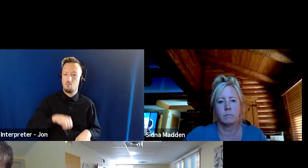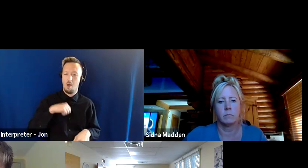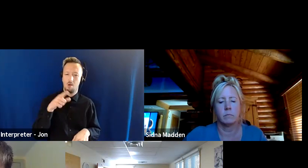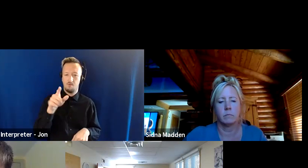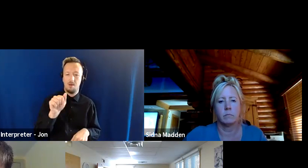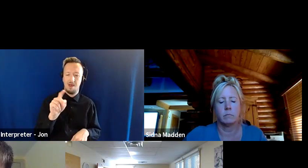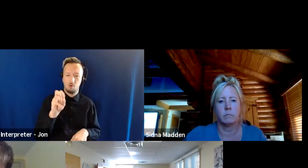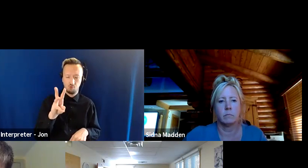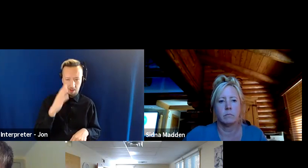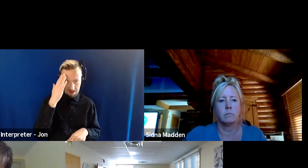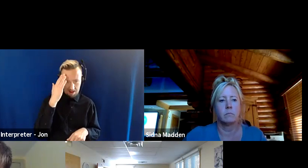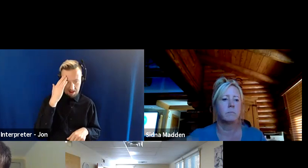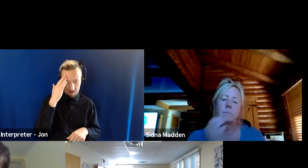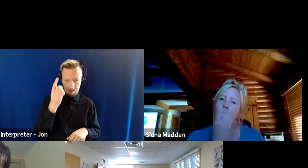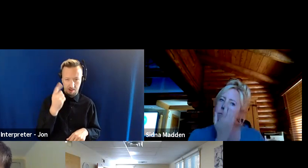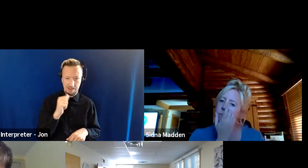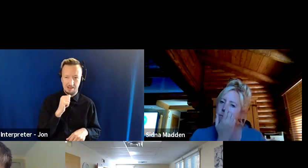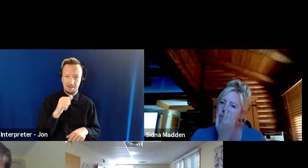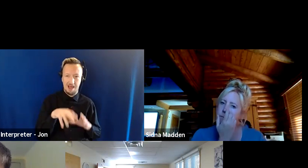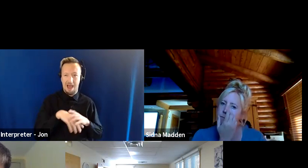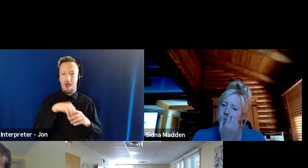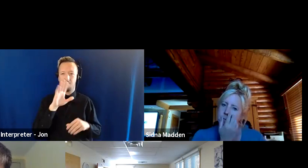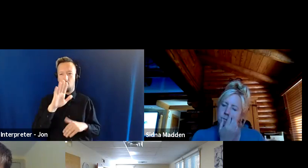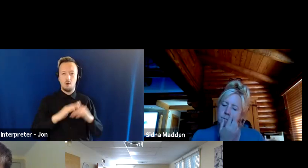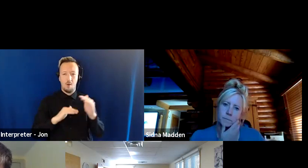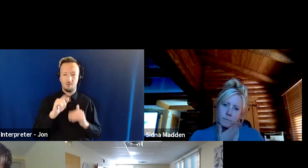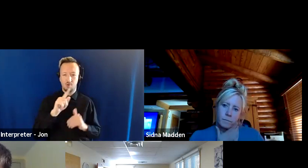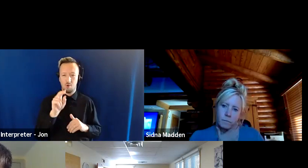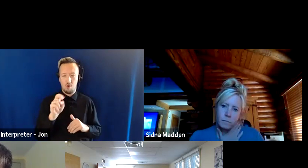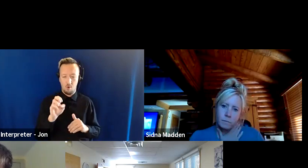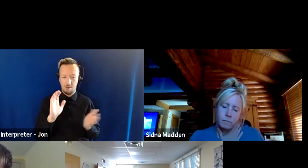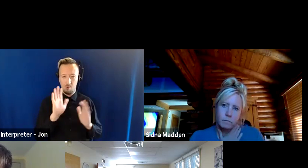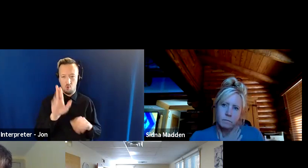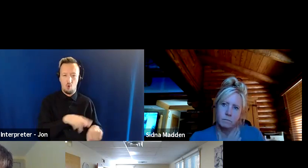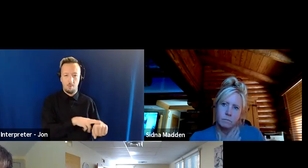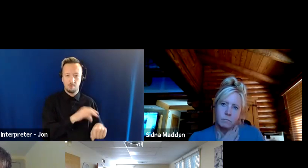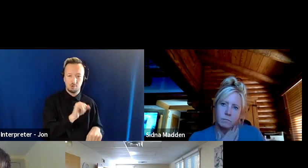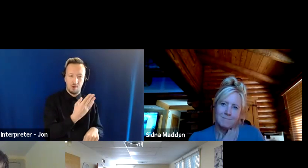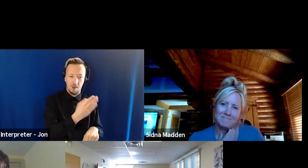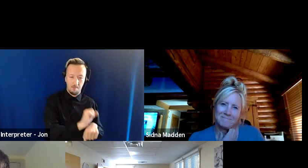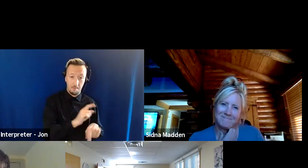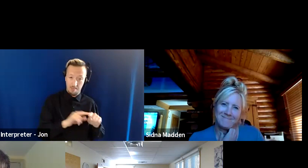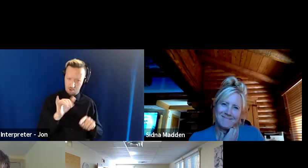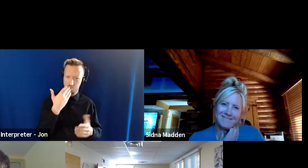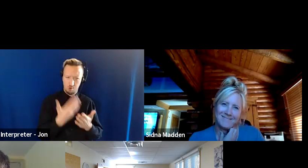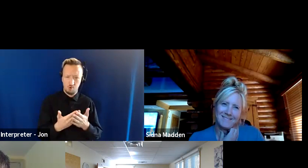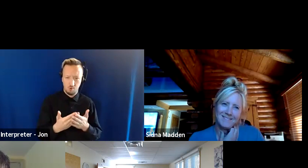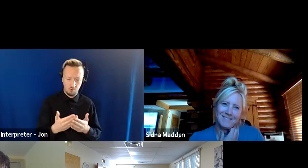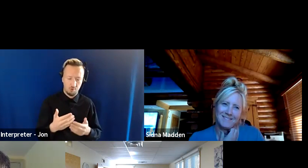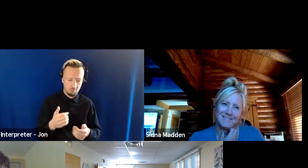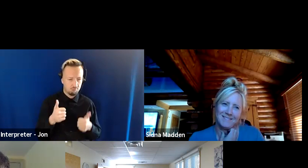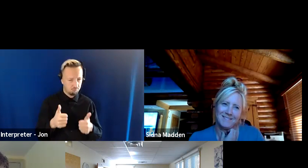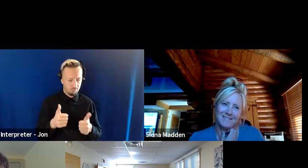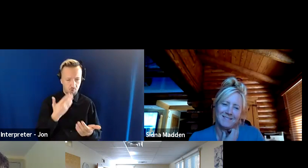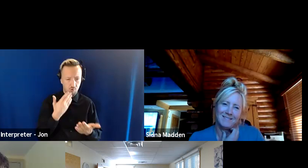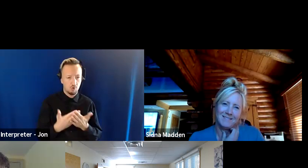doing this. I know this is kind of stepping out of your comfort zone from your normal job, and this is what it's all about. So it's good that you're stepping up.